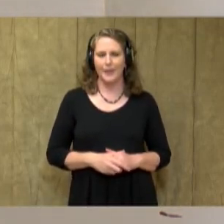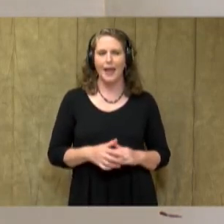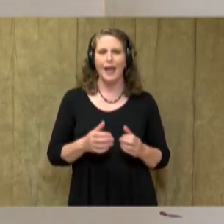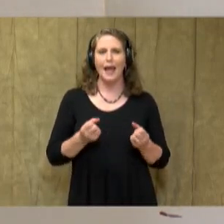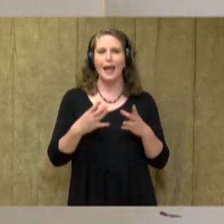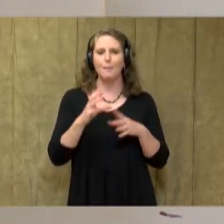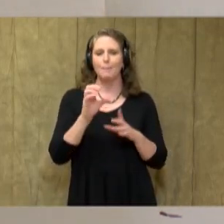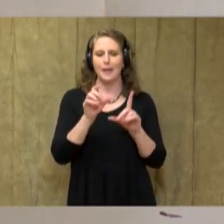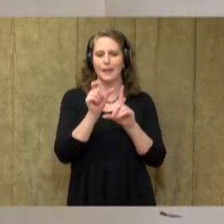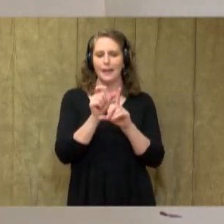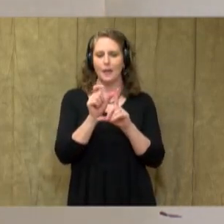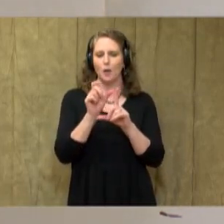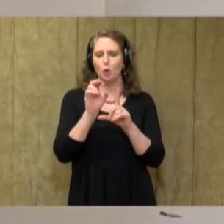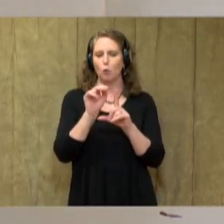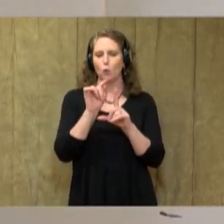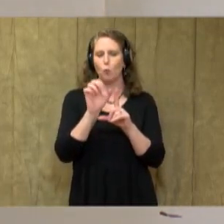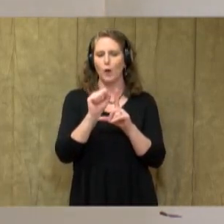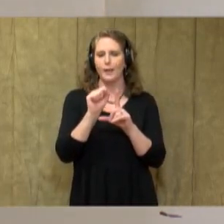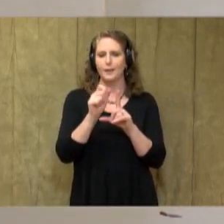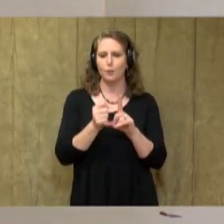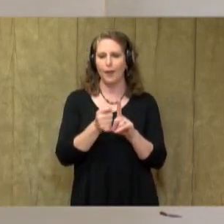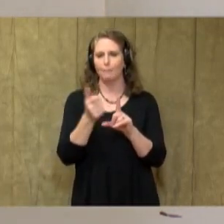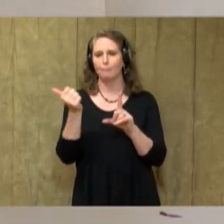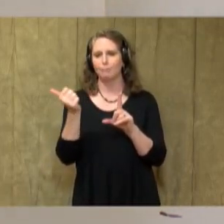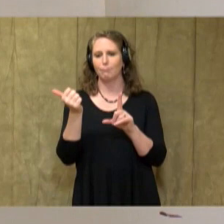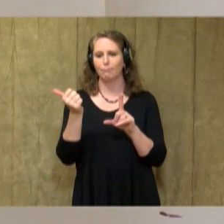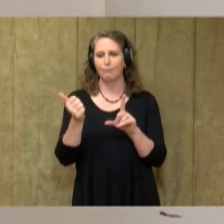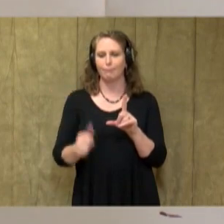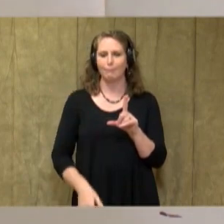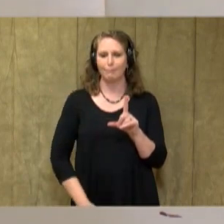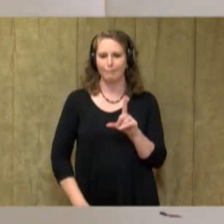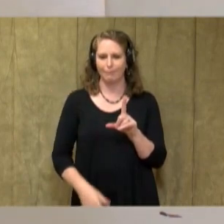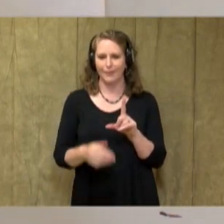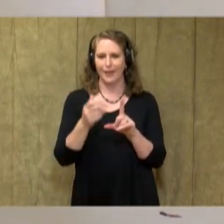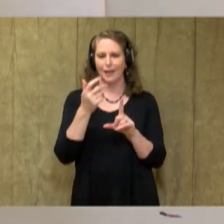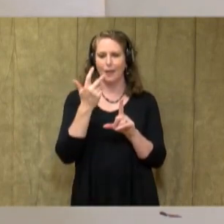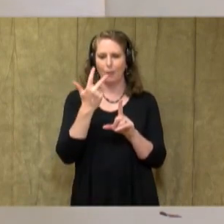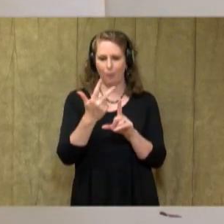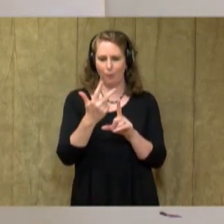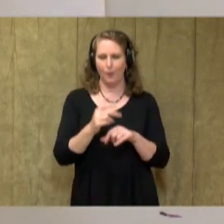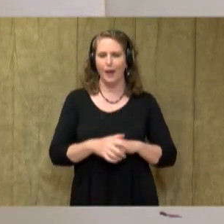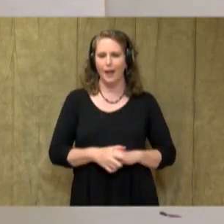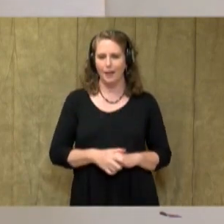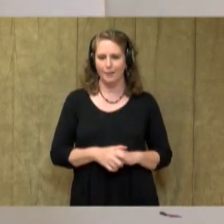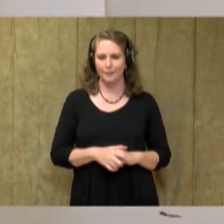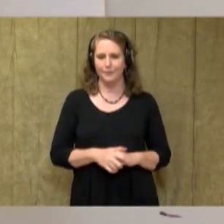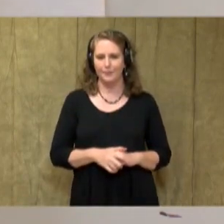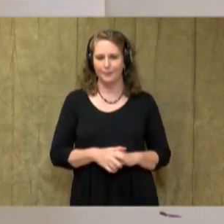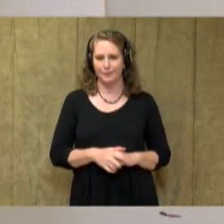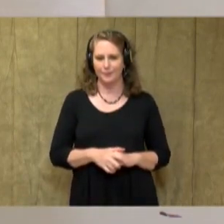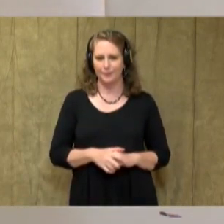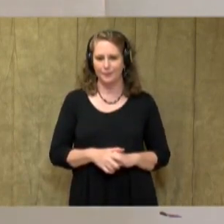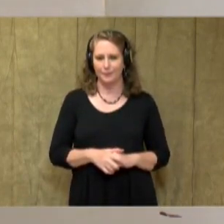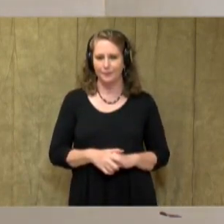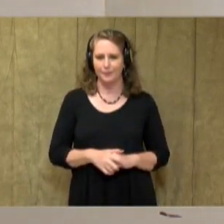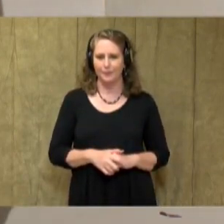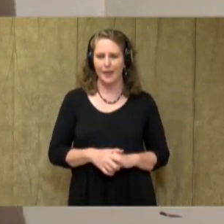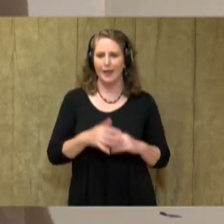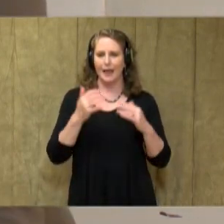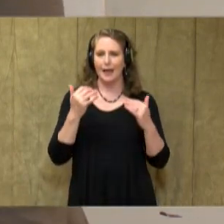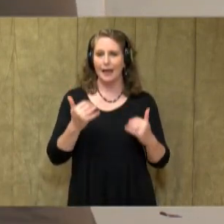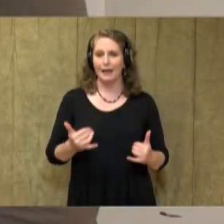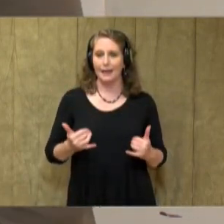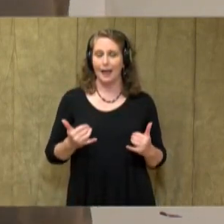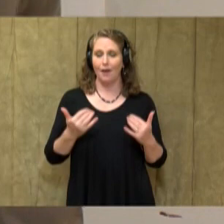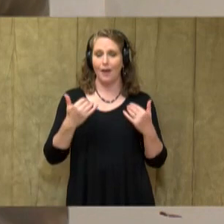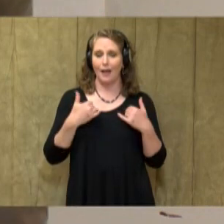And how many ones do I need to take away? There are 3 ones that I need to take away. So now